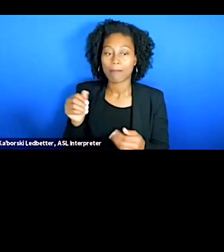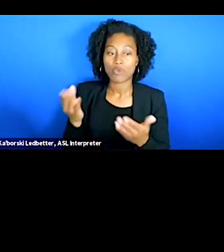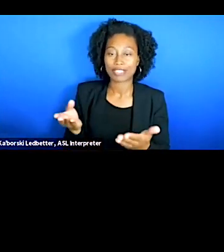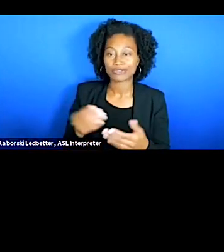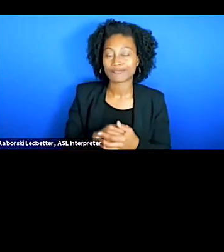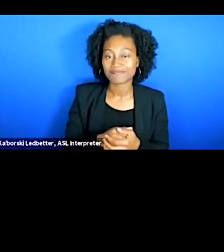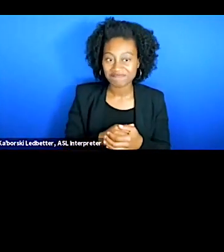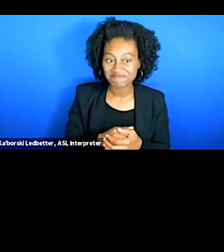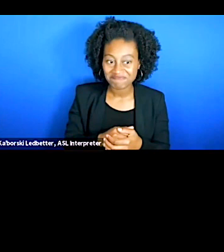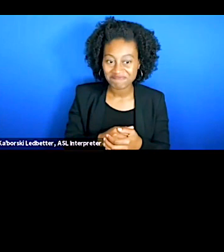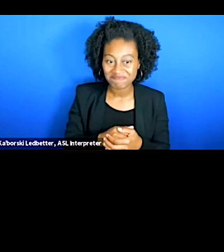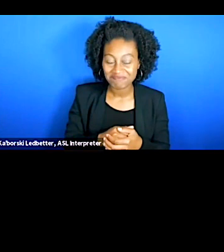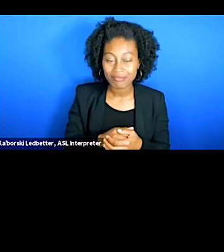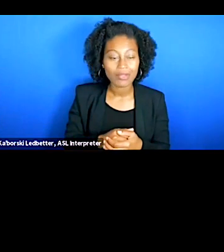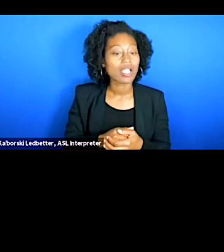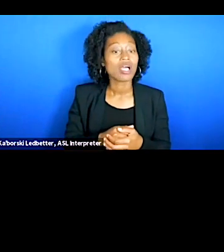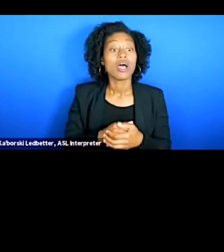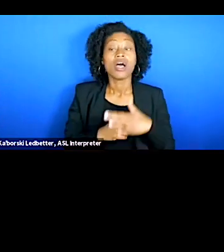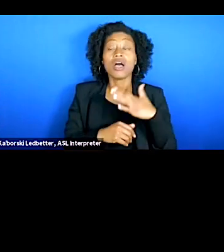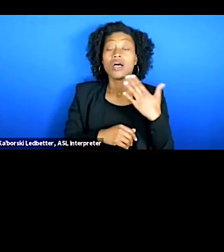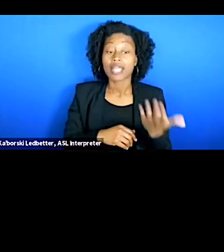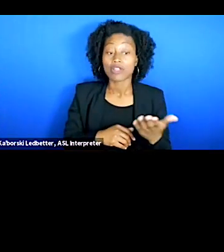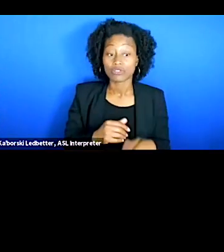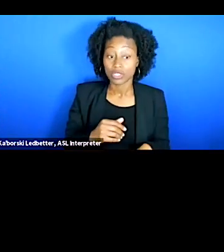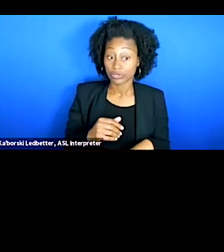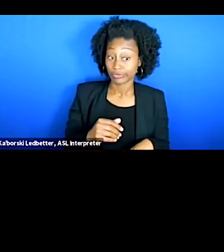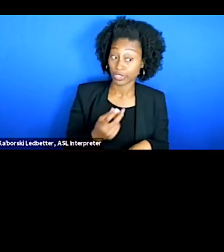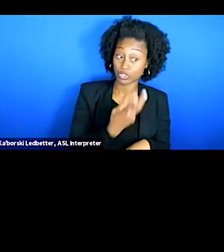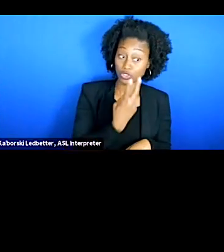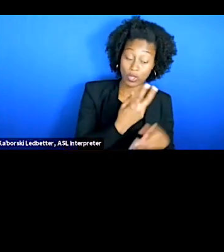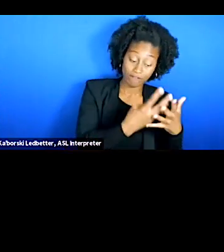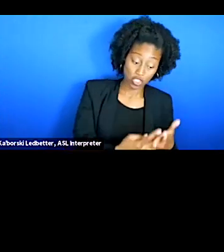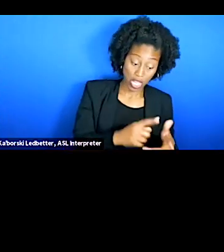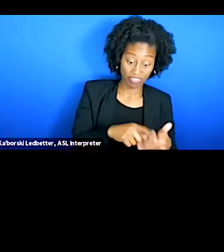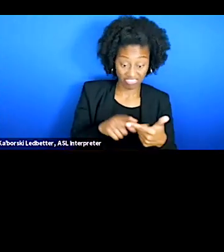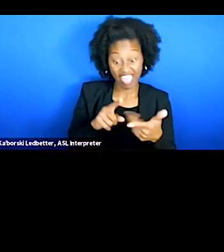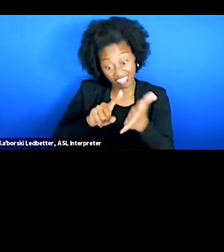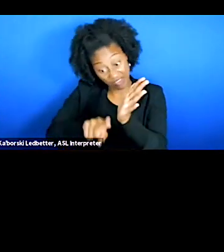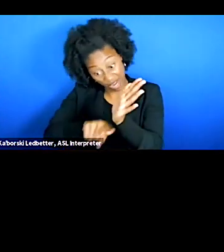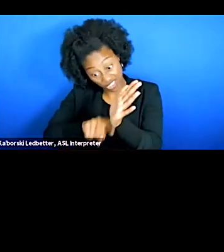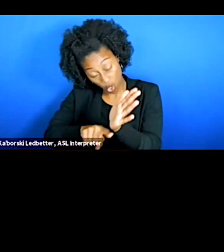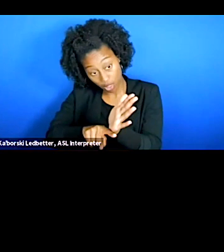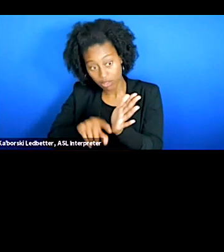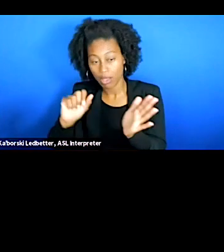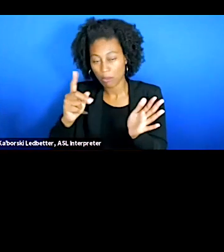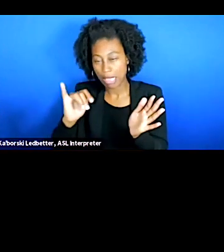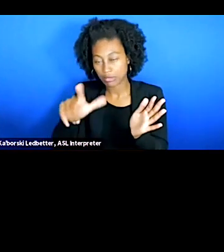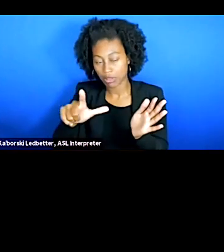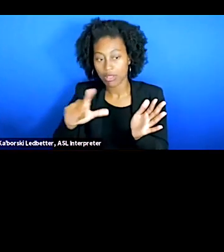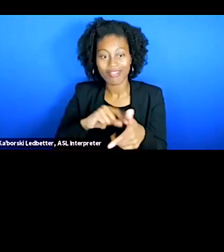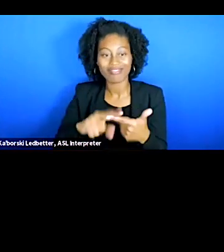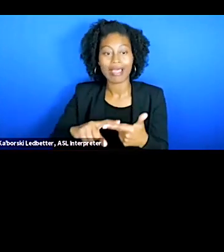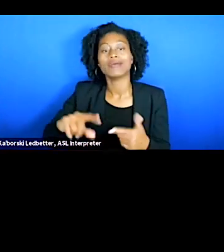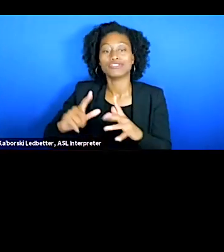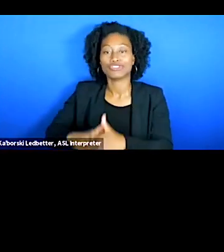step. After the 2 filters and the appraisal, we get the start set. In the next 3 slides, we